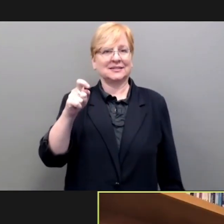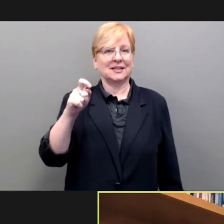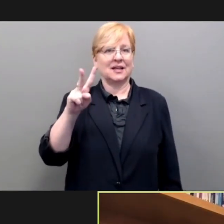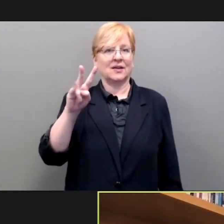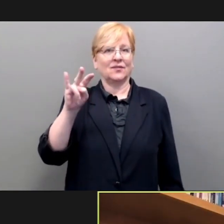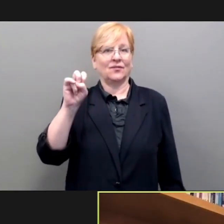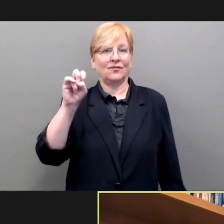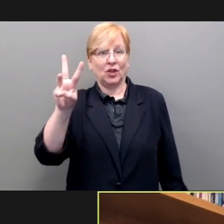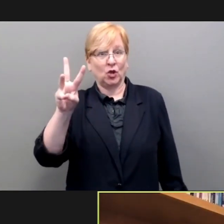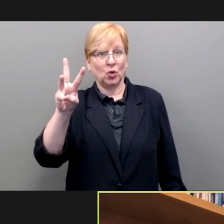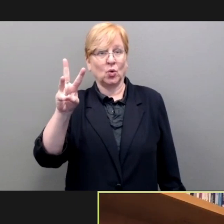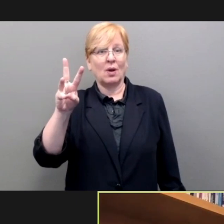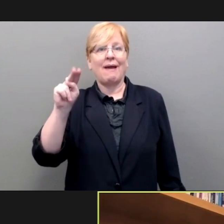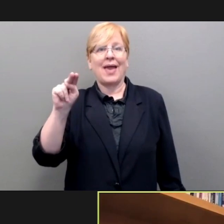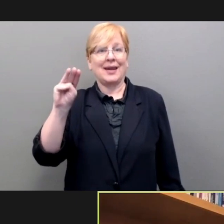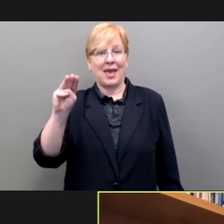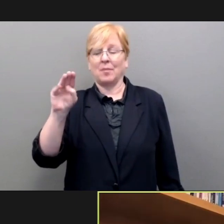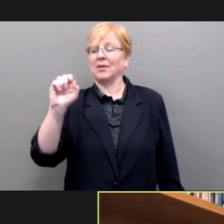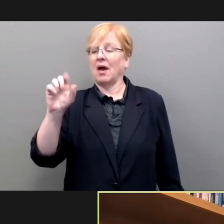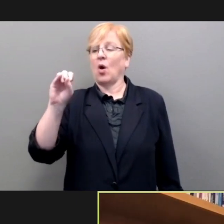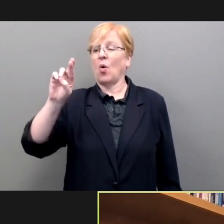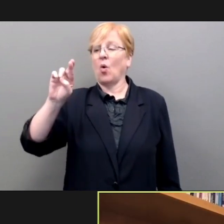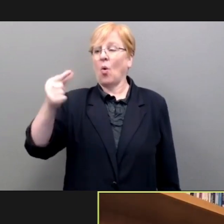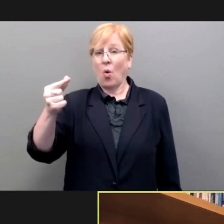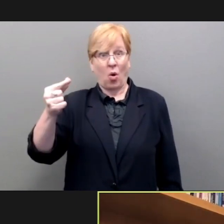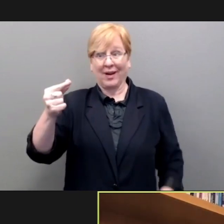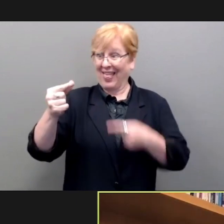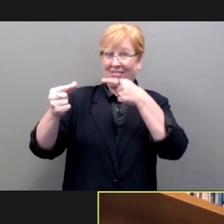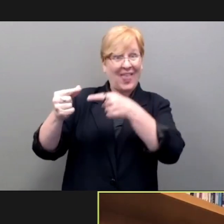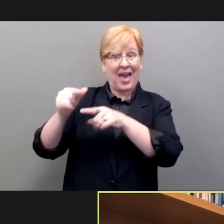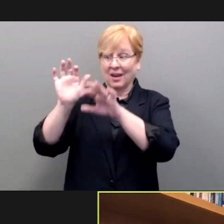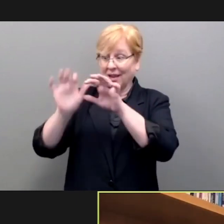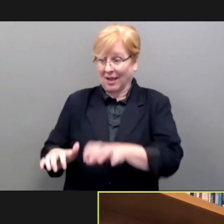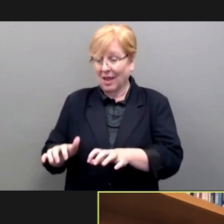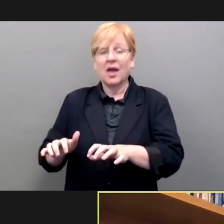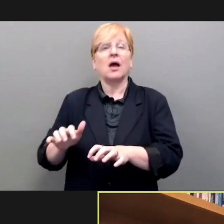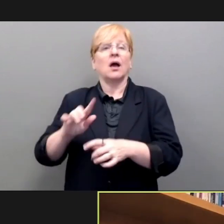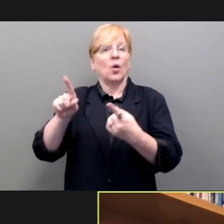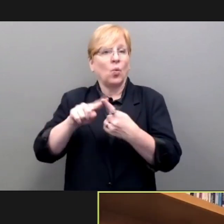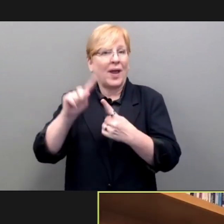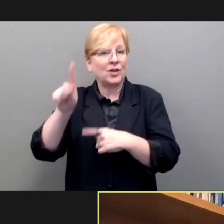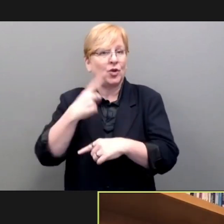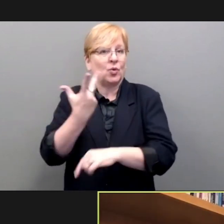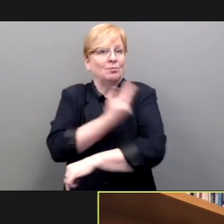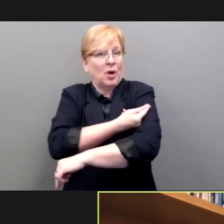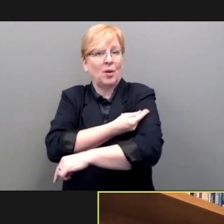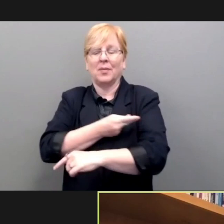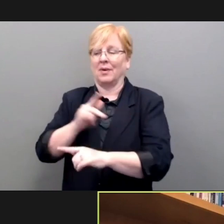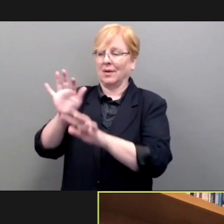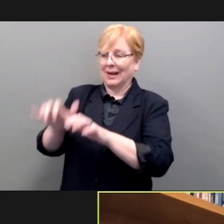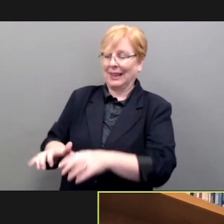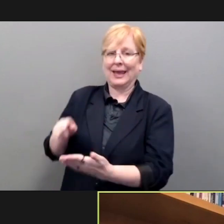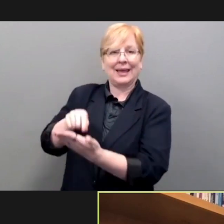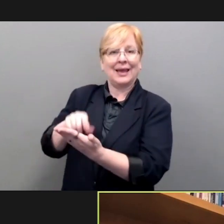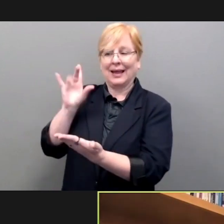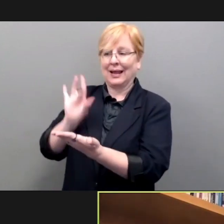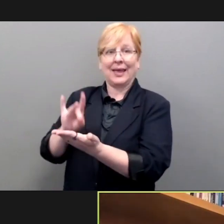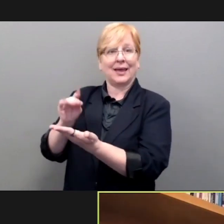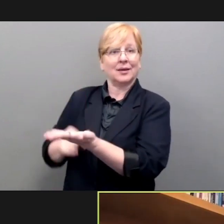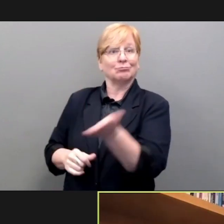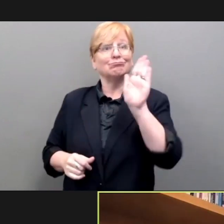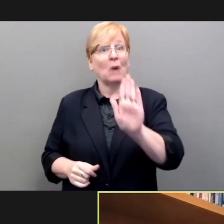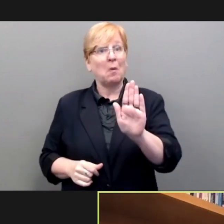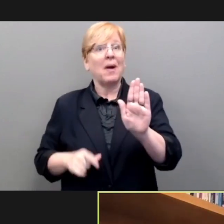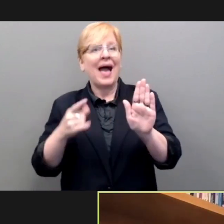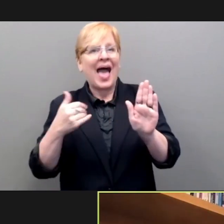place you can go to get your vaccine data and print it off. You could bring it with you to the state fair, that'd be sufficient. If you go on there